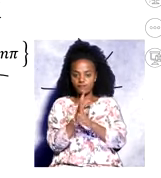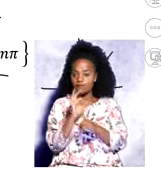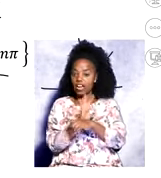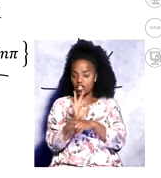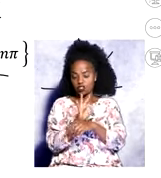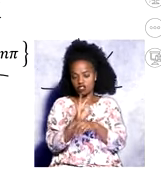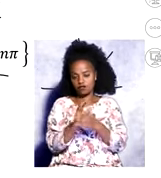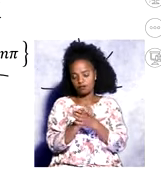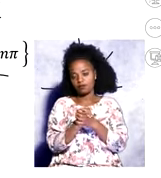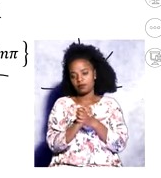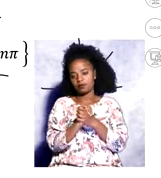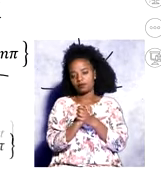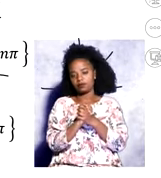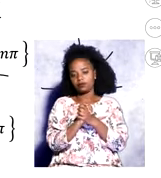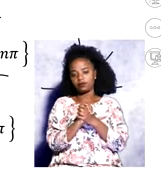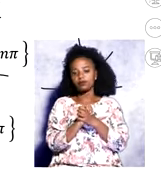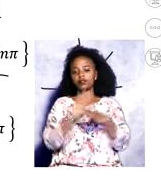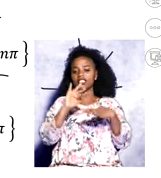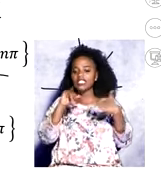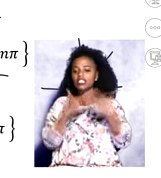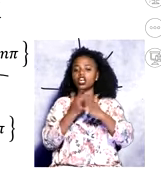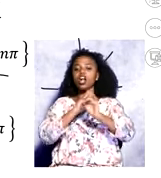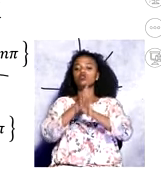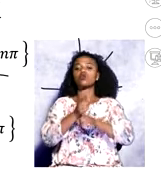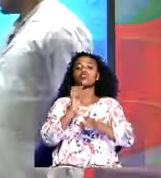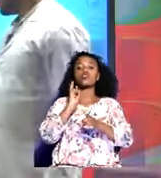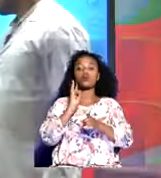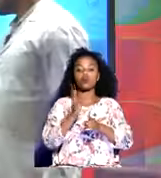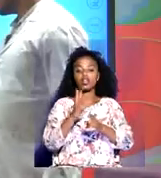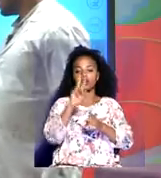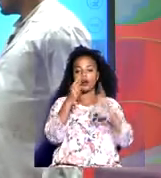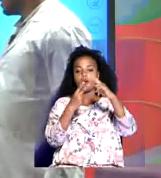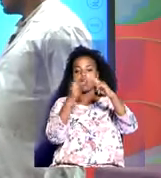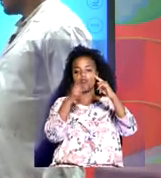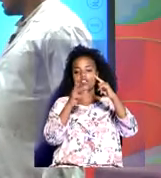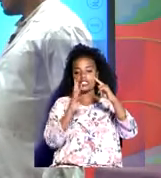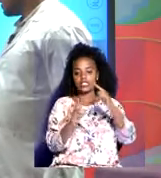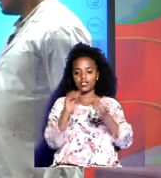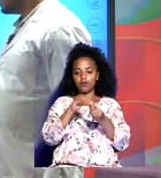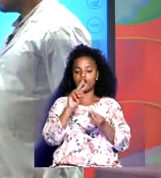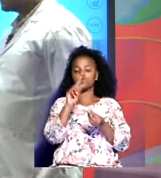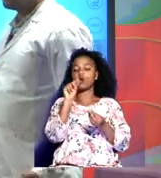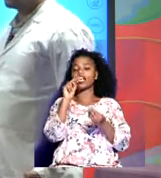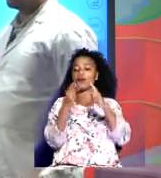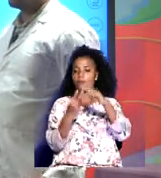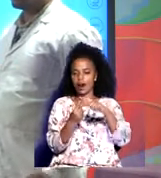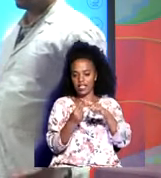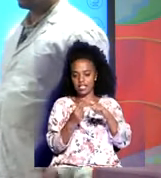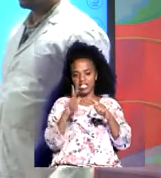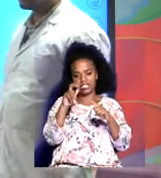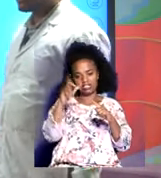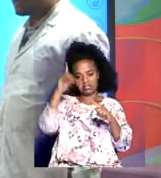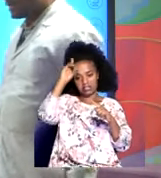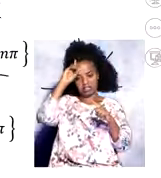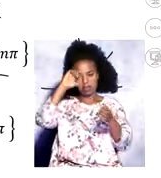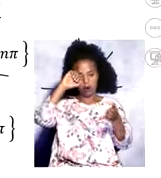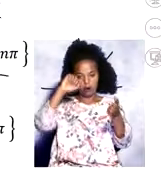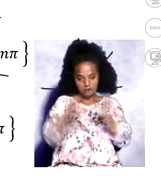Therefore, the general solution will be is power 6 plus 2n pi. 30 degree means when you convert